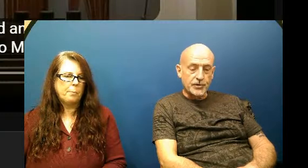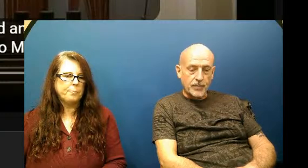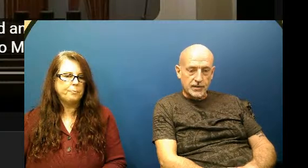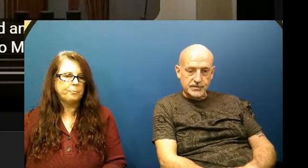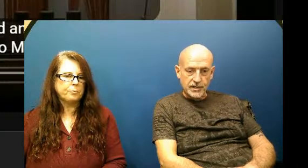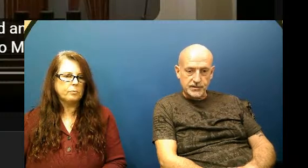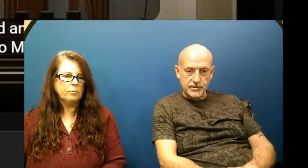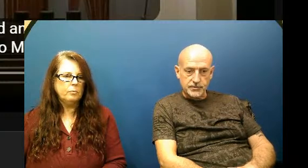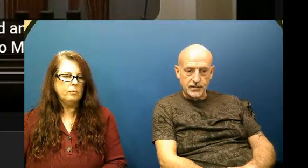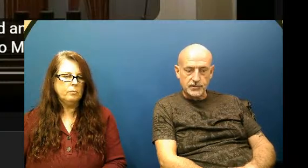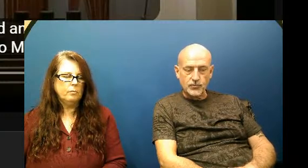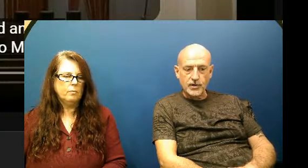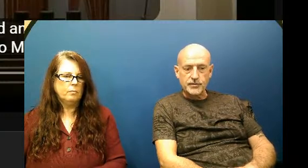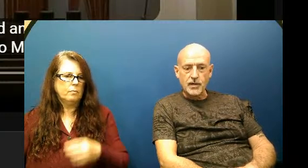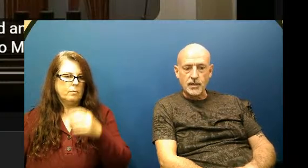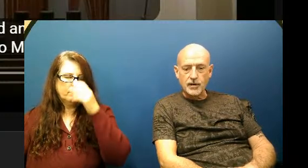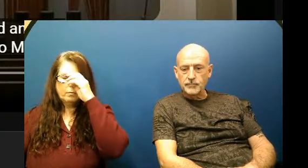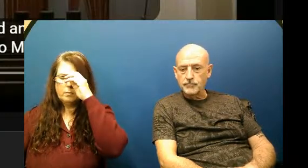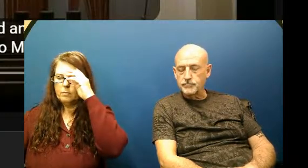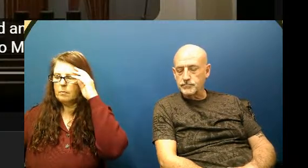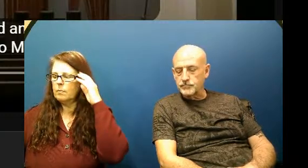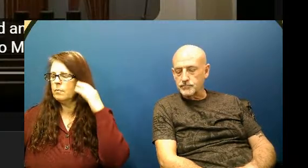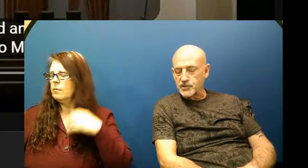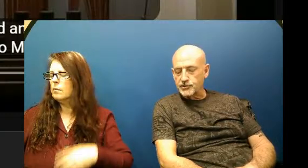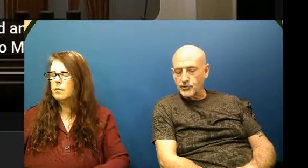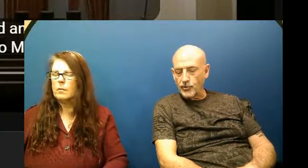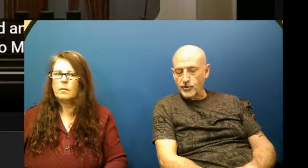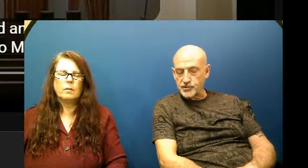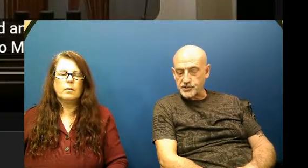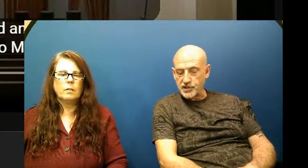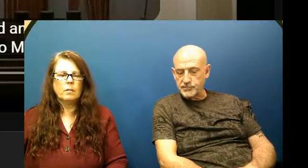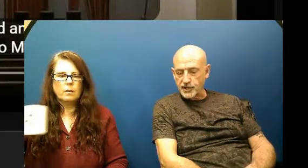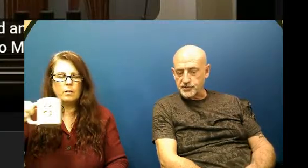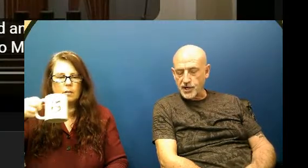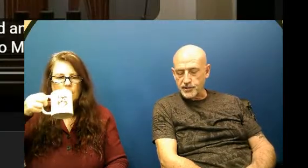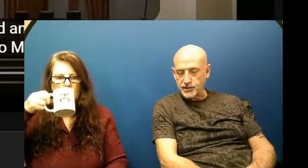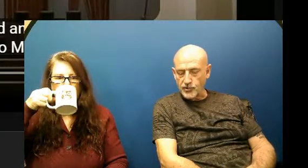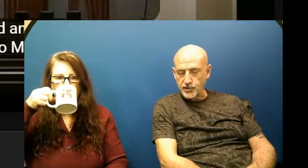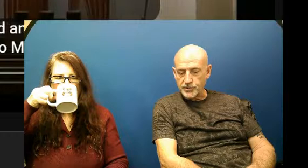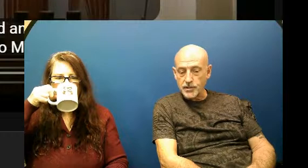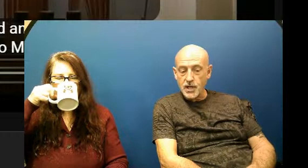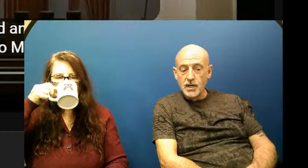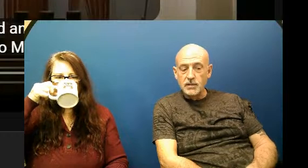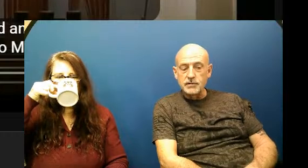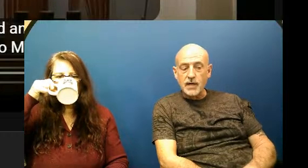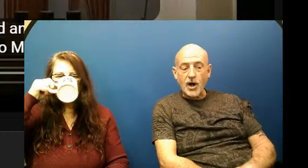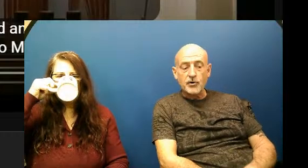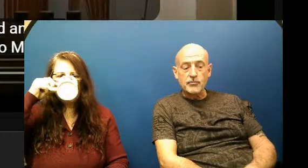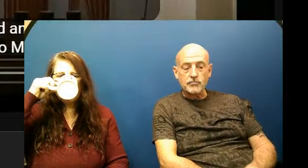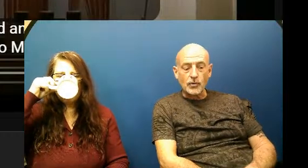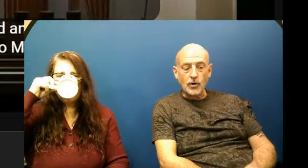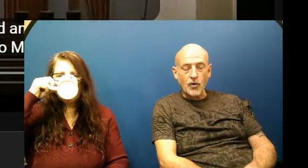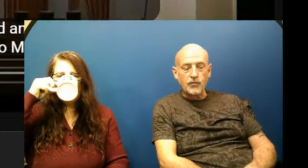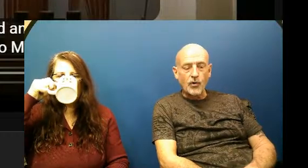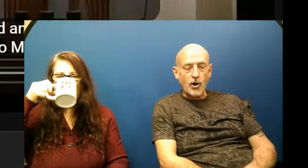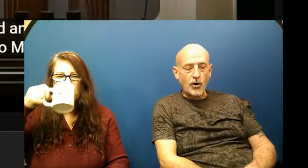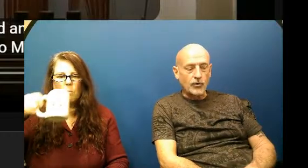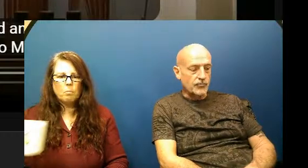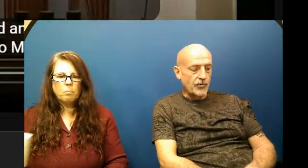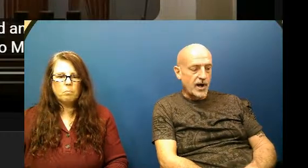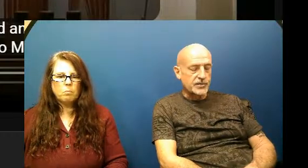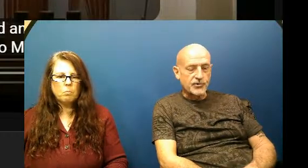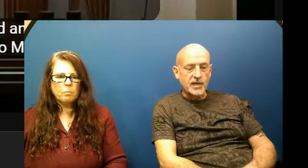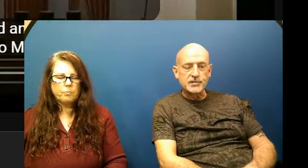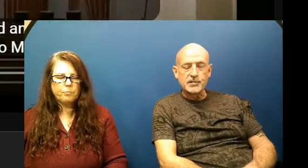about geopolitics and dealing with dictatorial regimes like China and Russia. Our